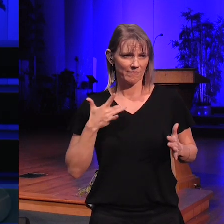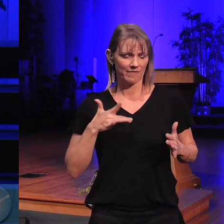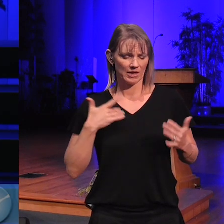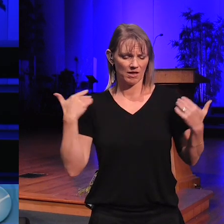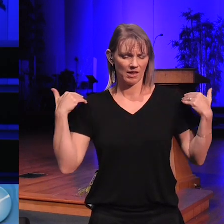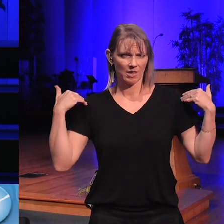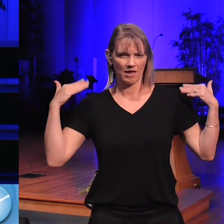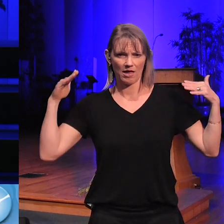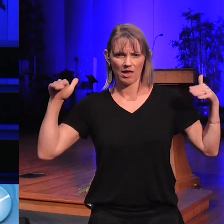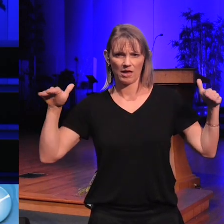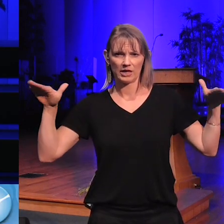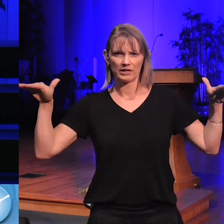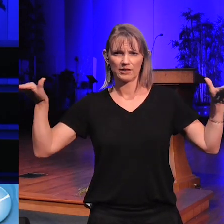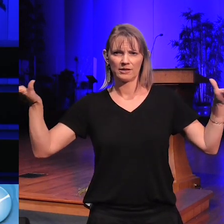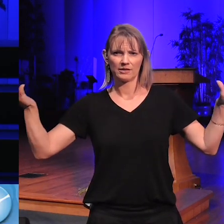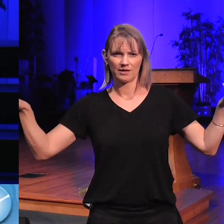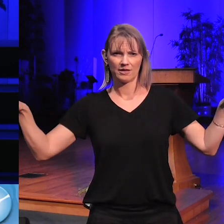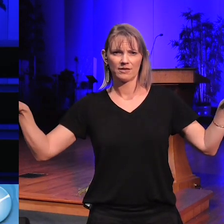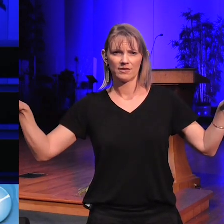wings?